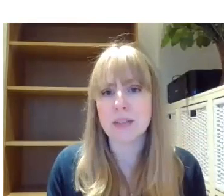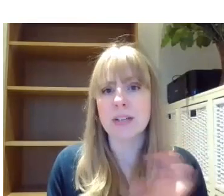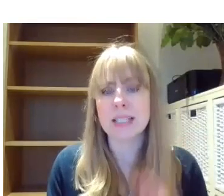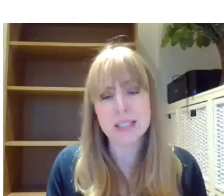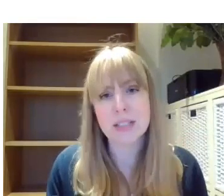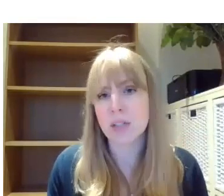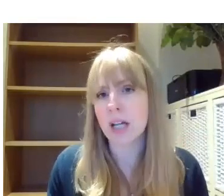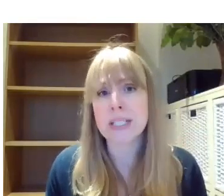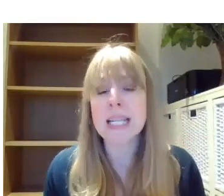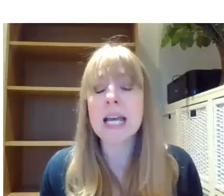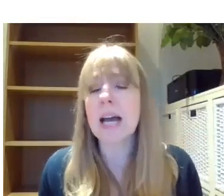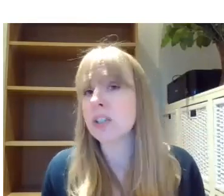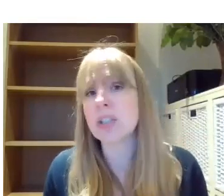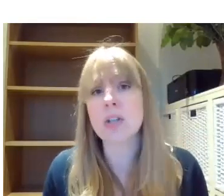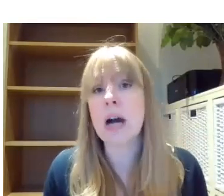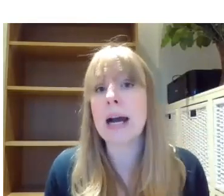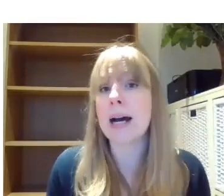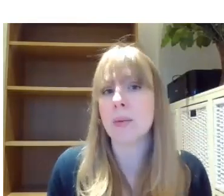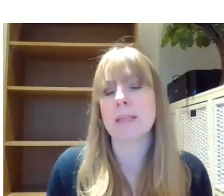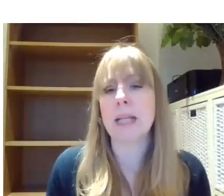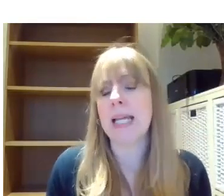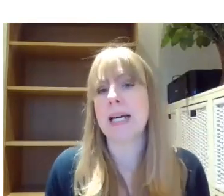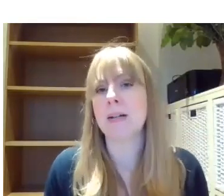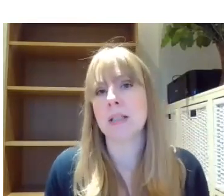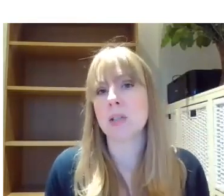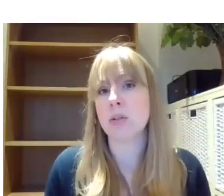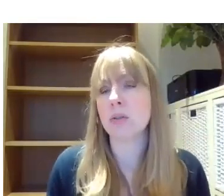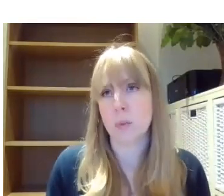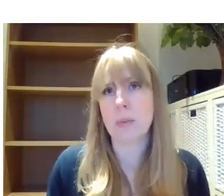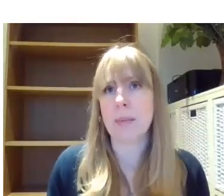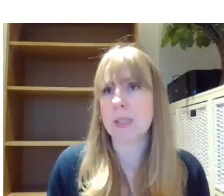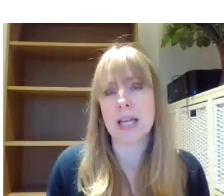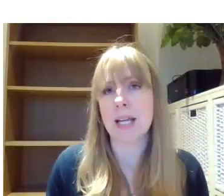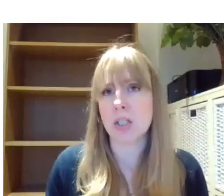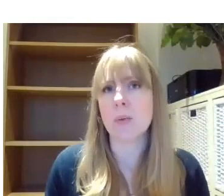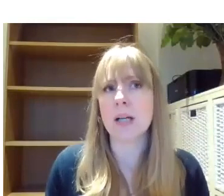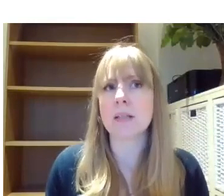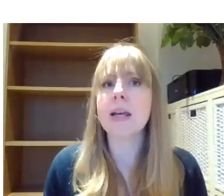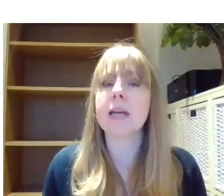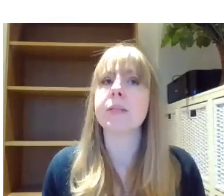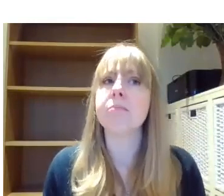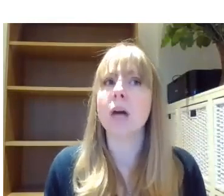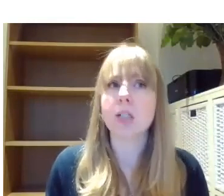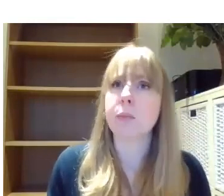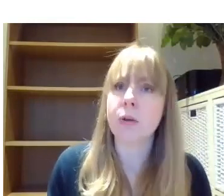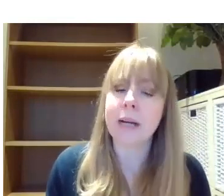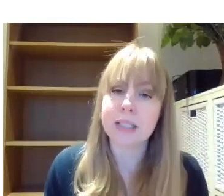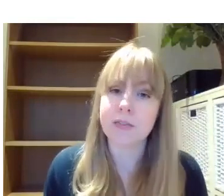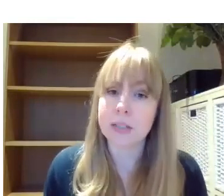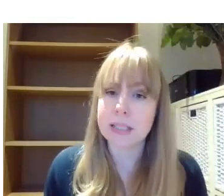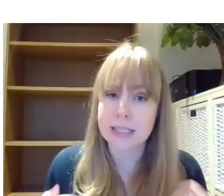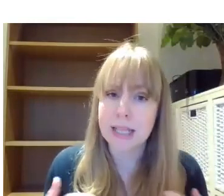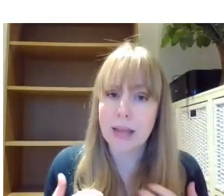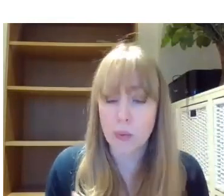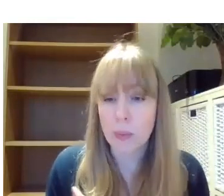lists of active ingredients for different countries, and that's just not how this played out, and it's not what people were saying to us. It was much more